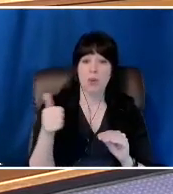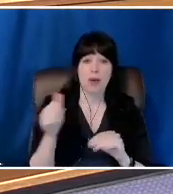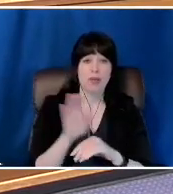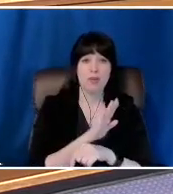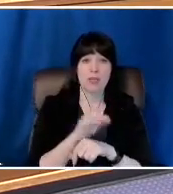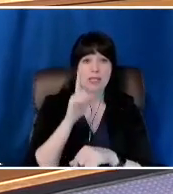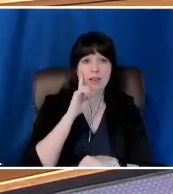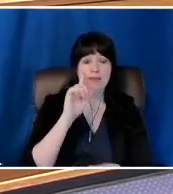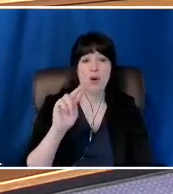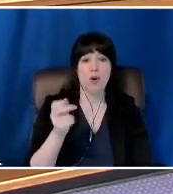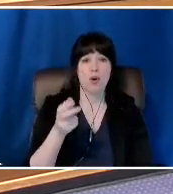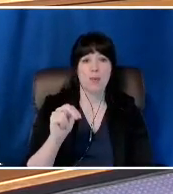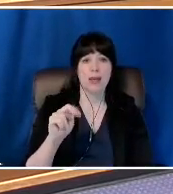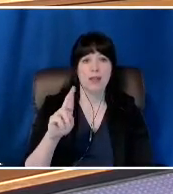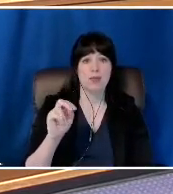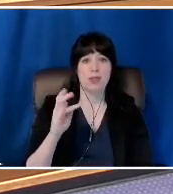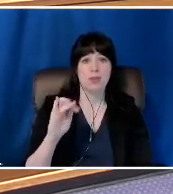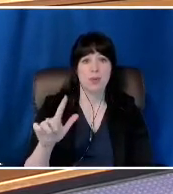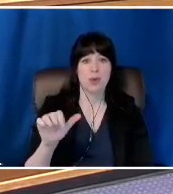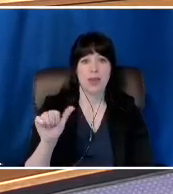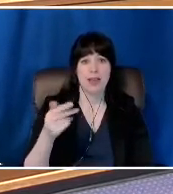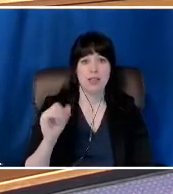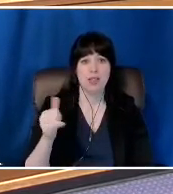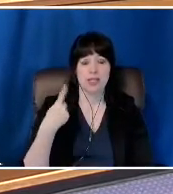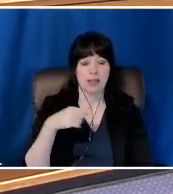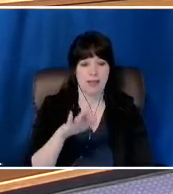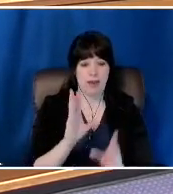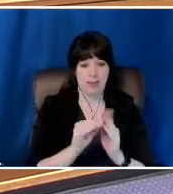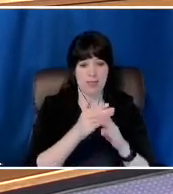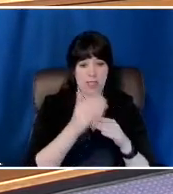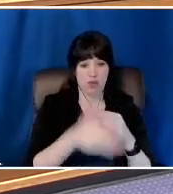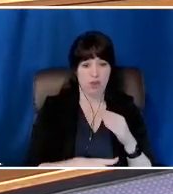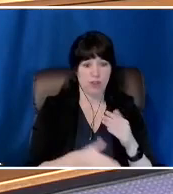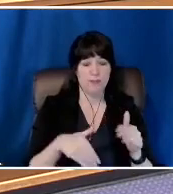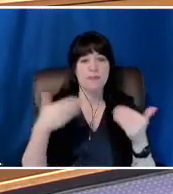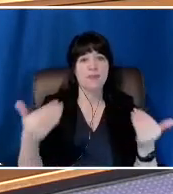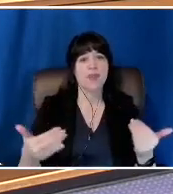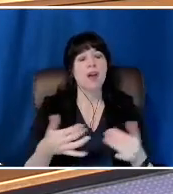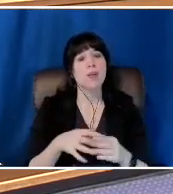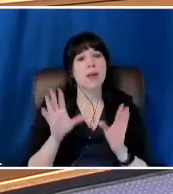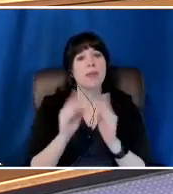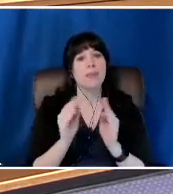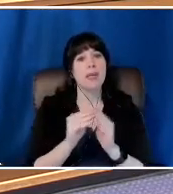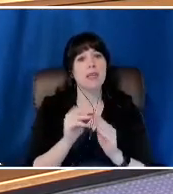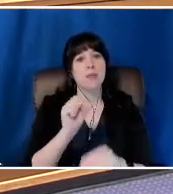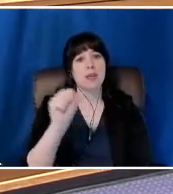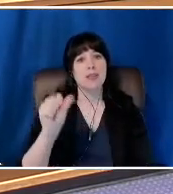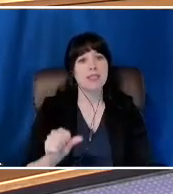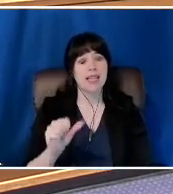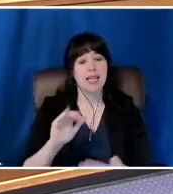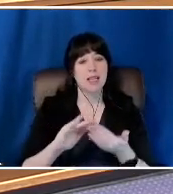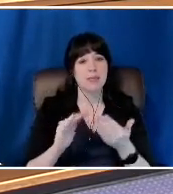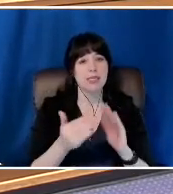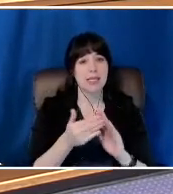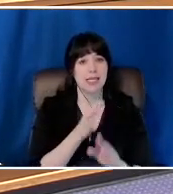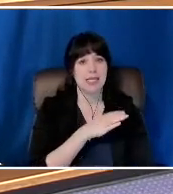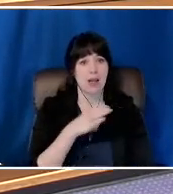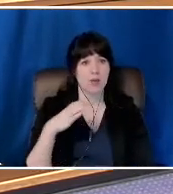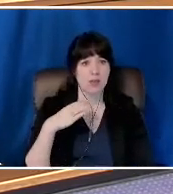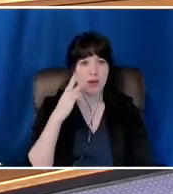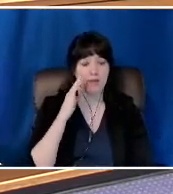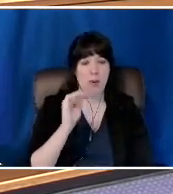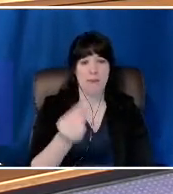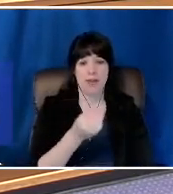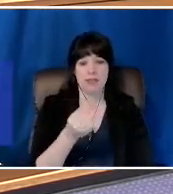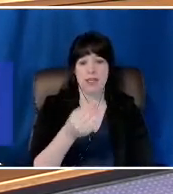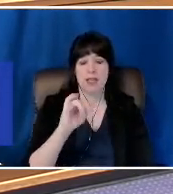Renewal Agency, we're adjourned. And I will call this meeting of the Salem City Council for Monday, January 23rd, 2023 to